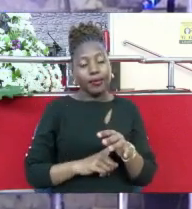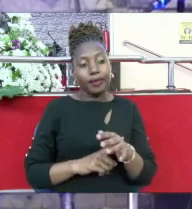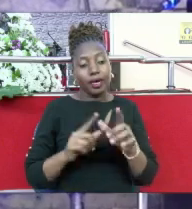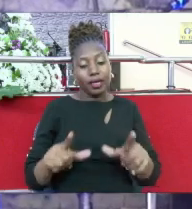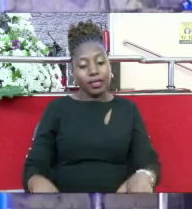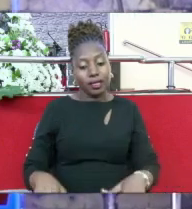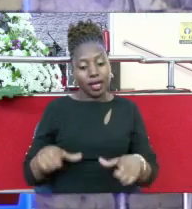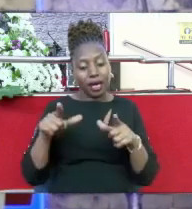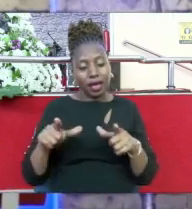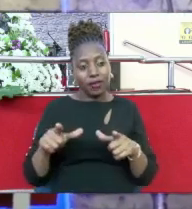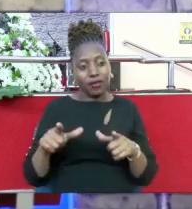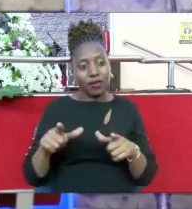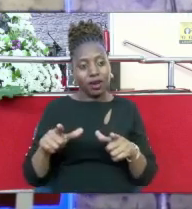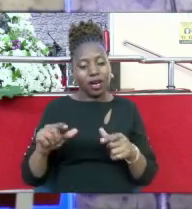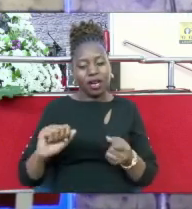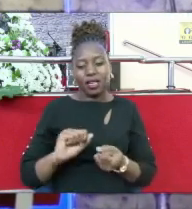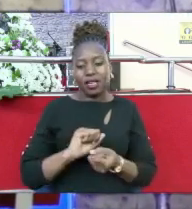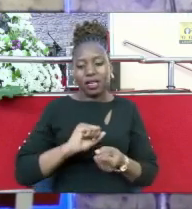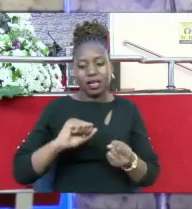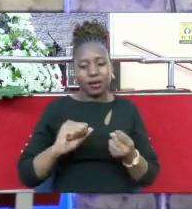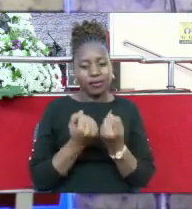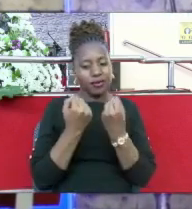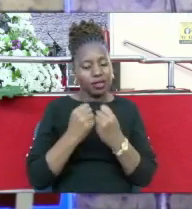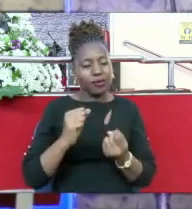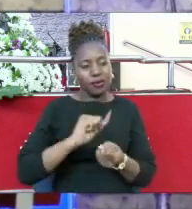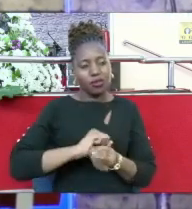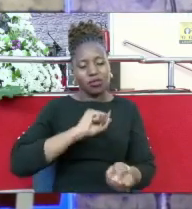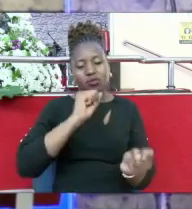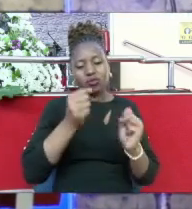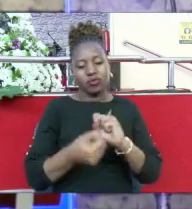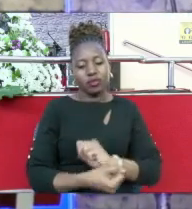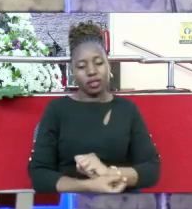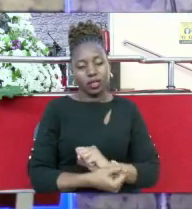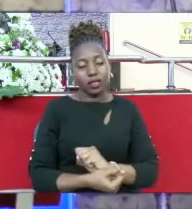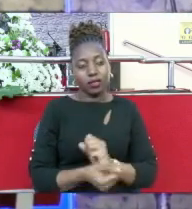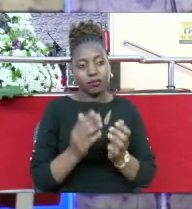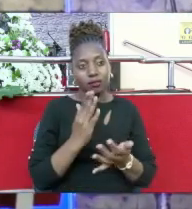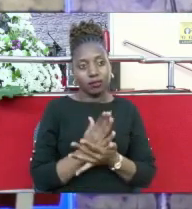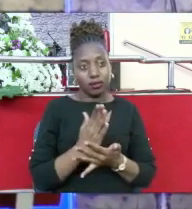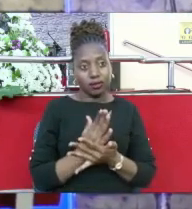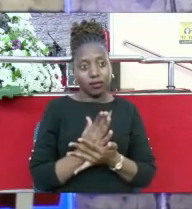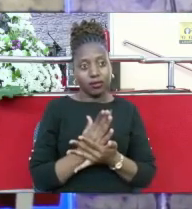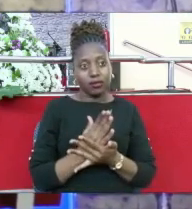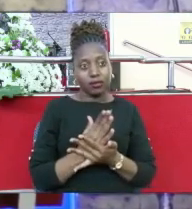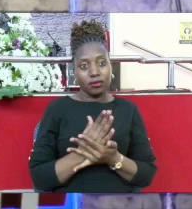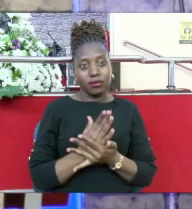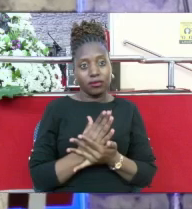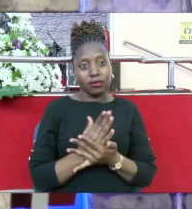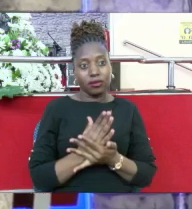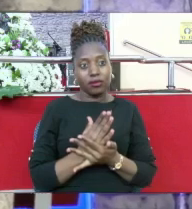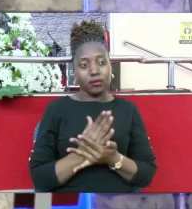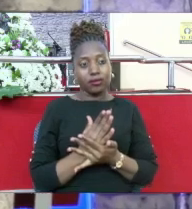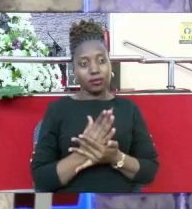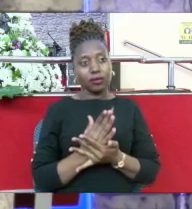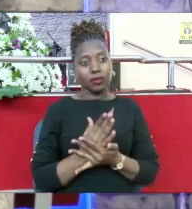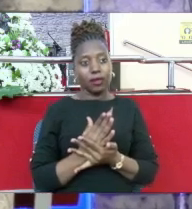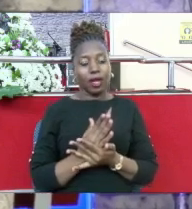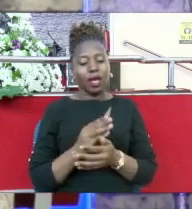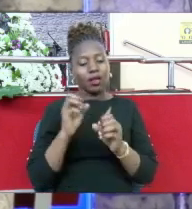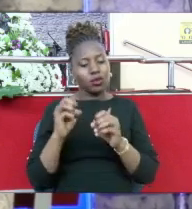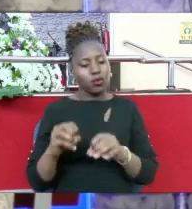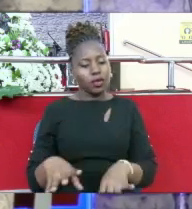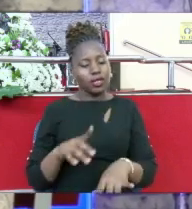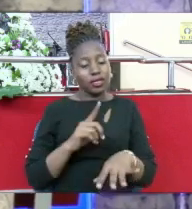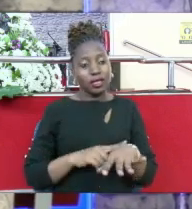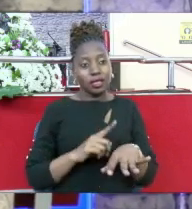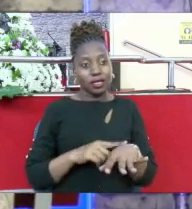is irreversible. Wakati hauwezi rudishwa nyuma kama ulishapita. To waste your time is